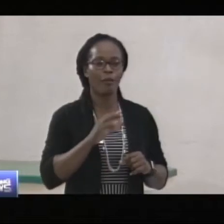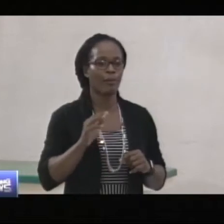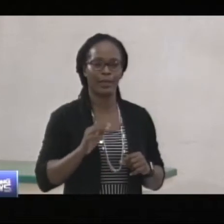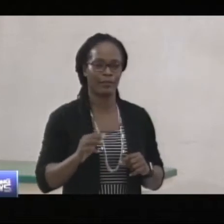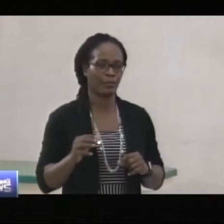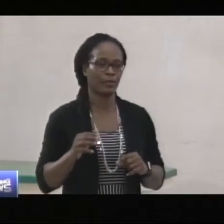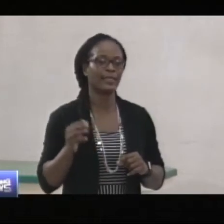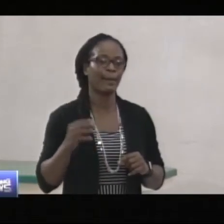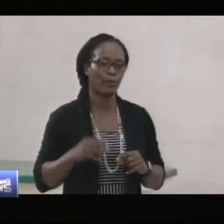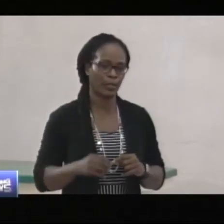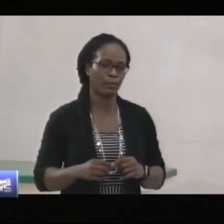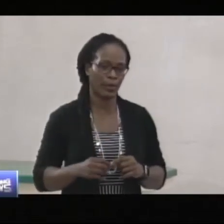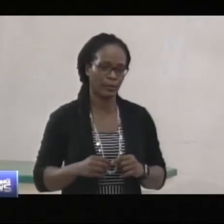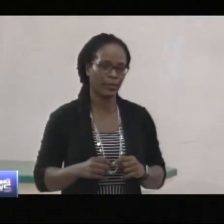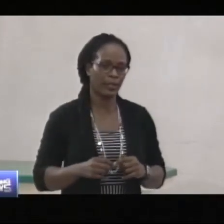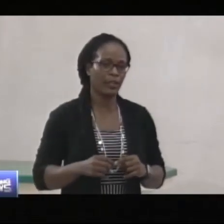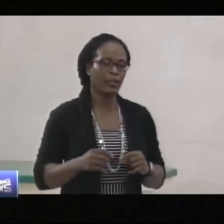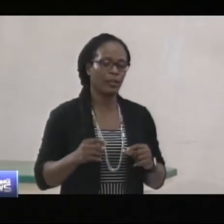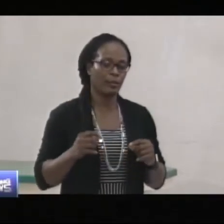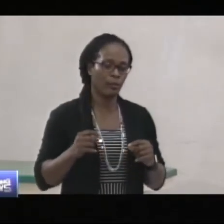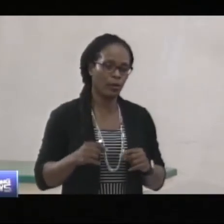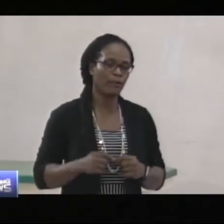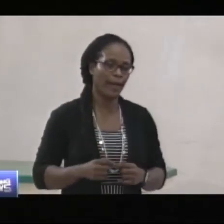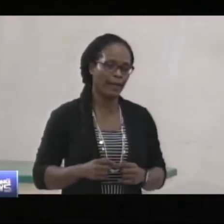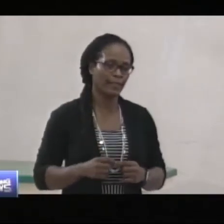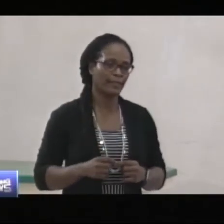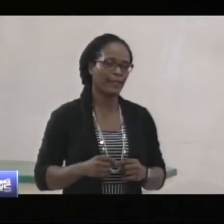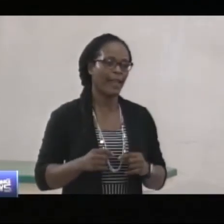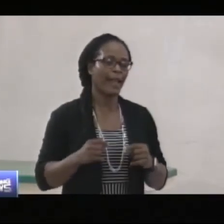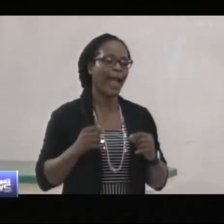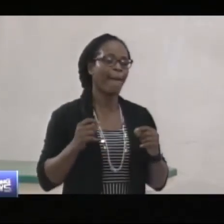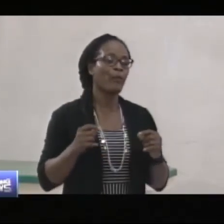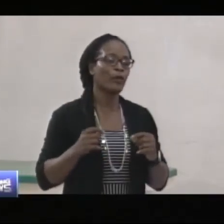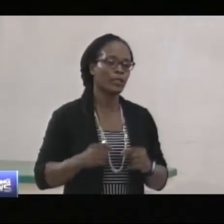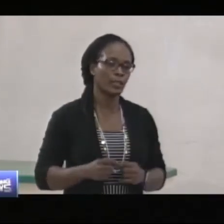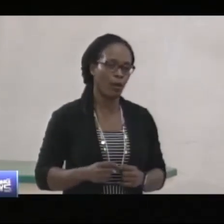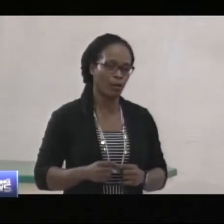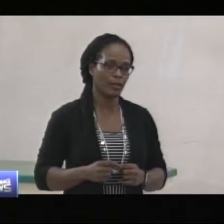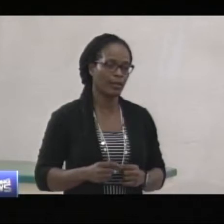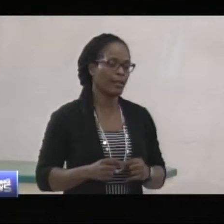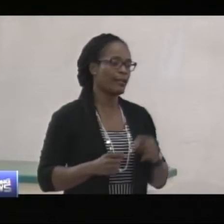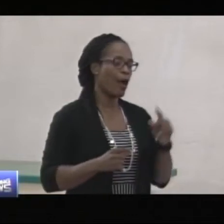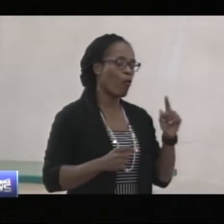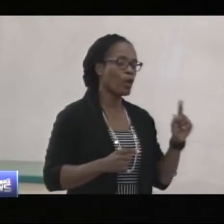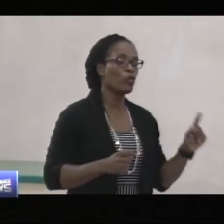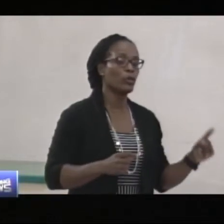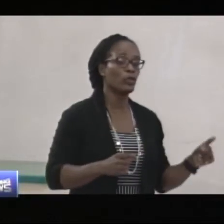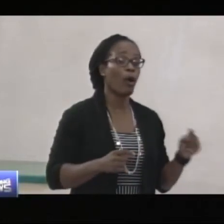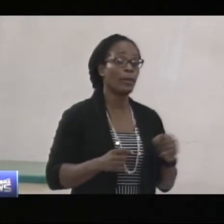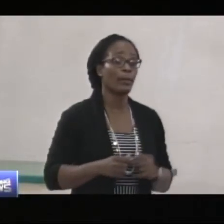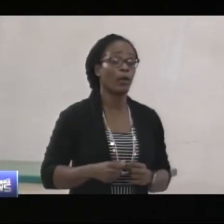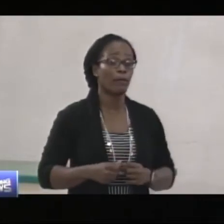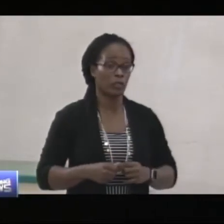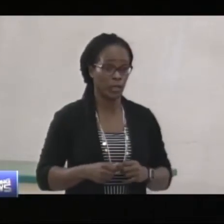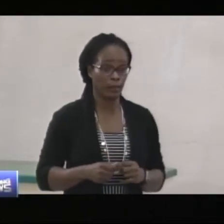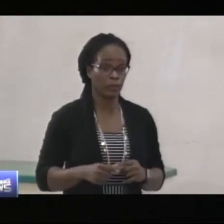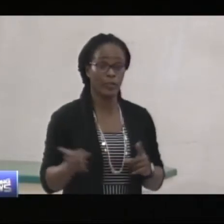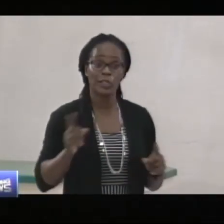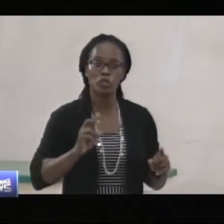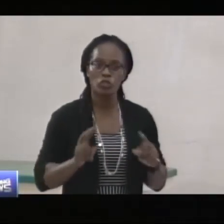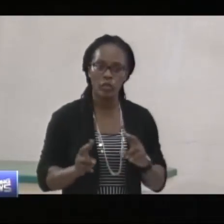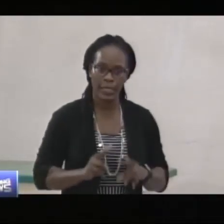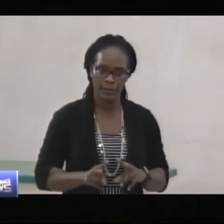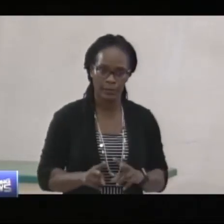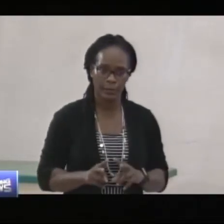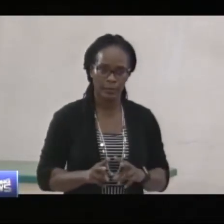Not our bakeries, is the imported bread. More fat and more salt than what you would normally buy off the shelf. So